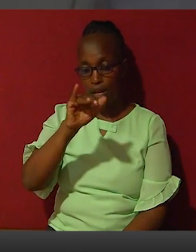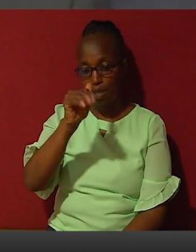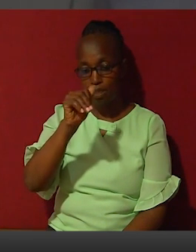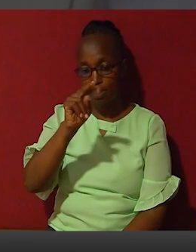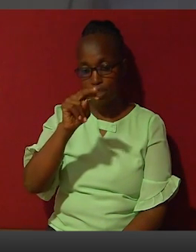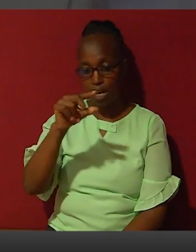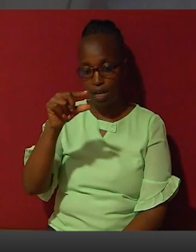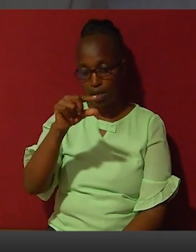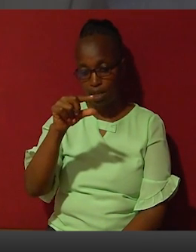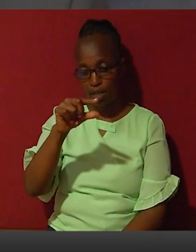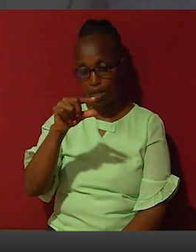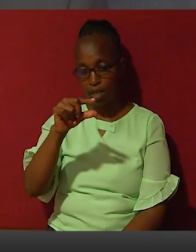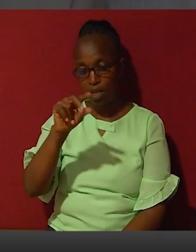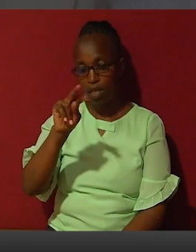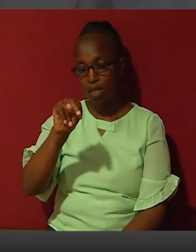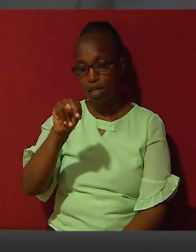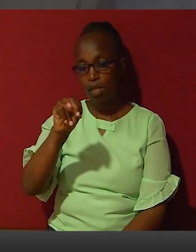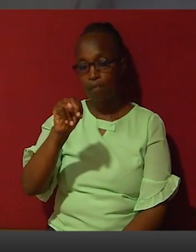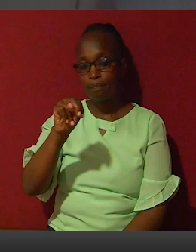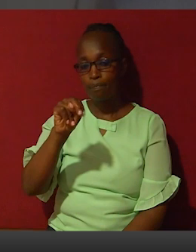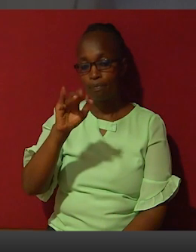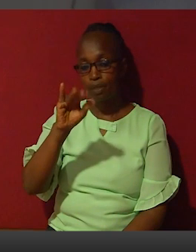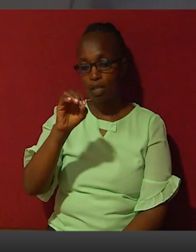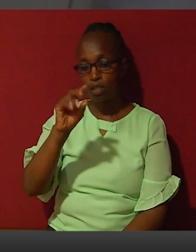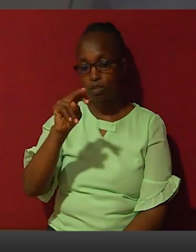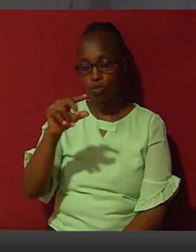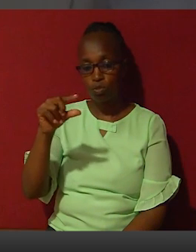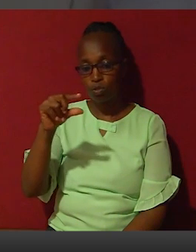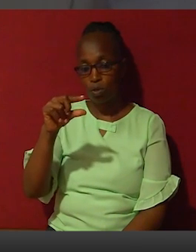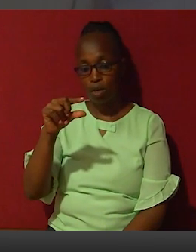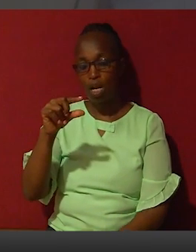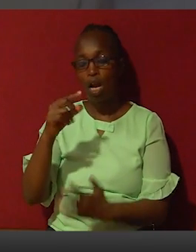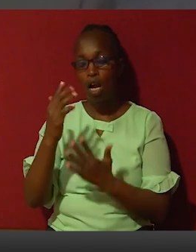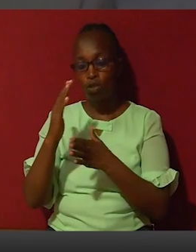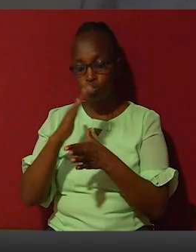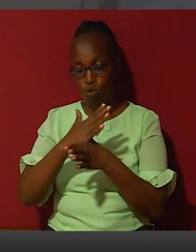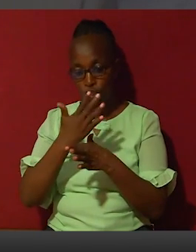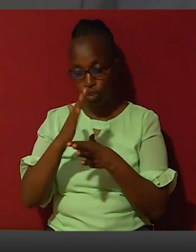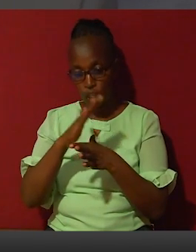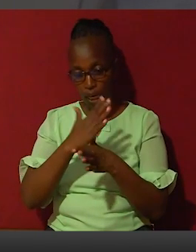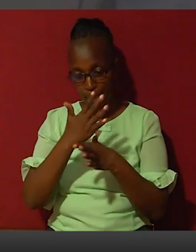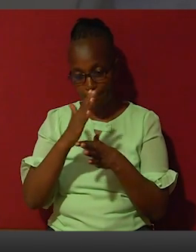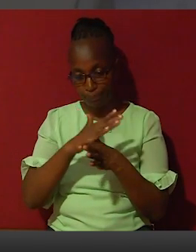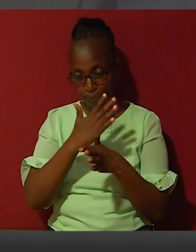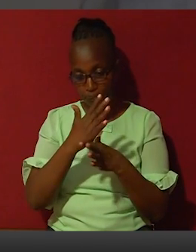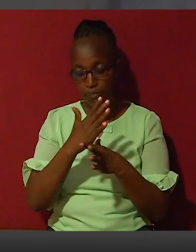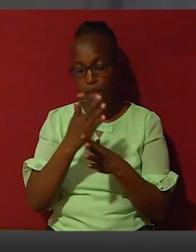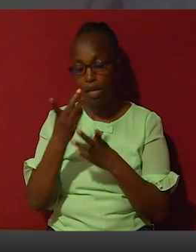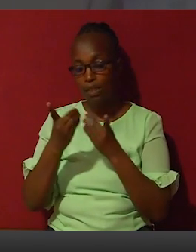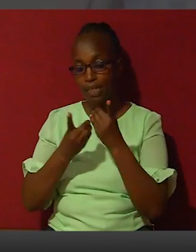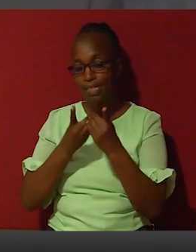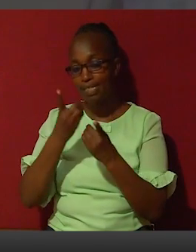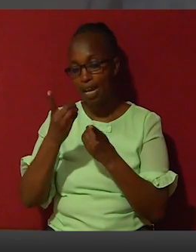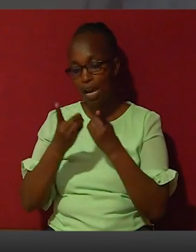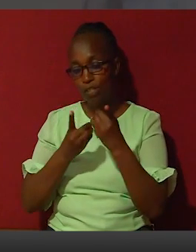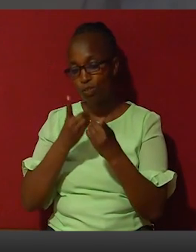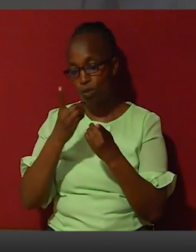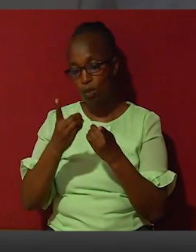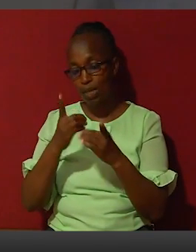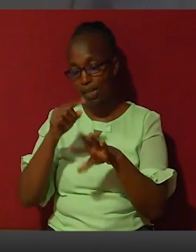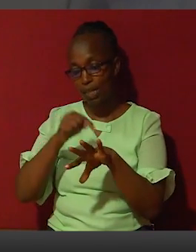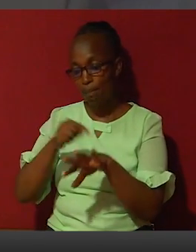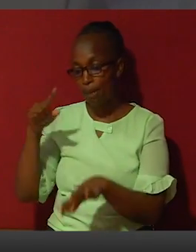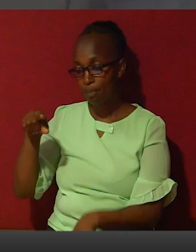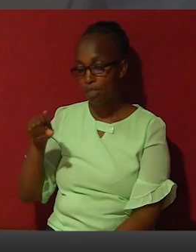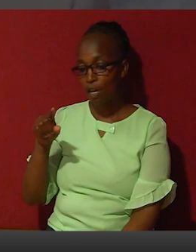any and such meetings of this committee, the Central Committee, that may become necessary during periods of his absence.